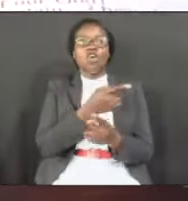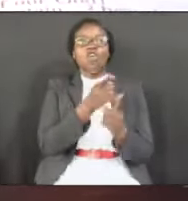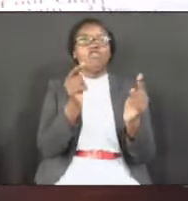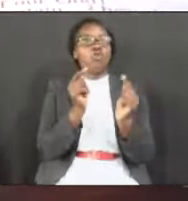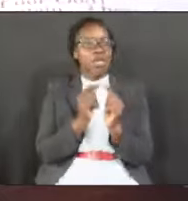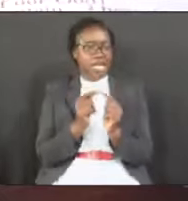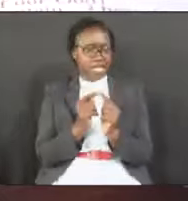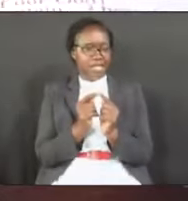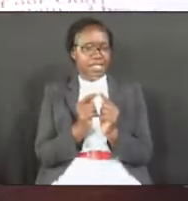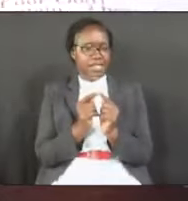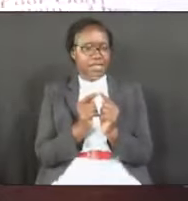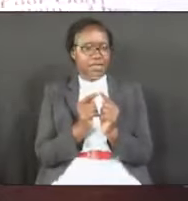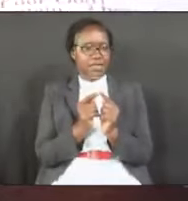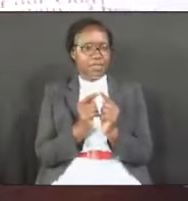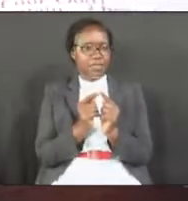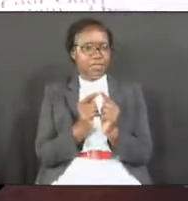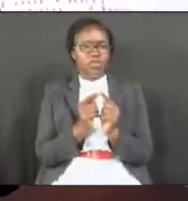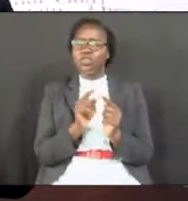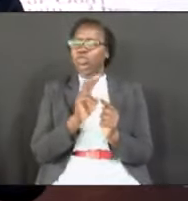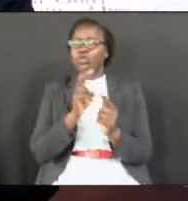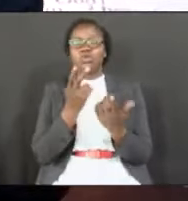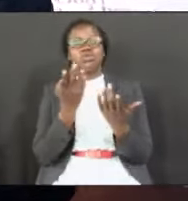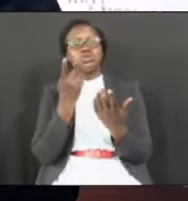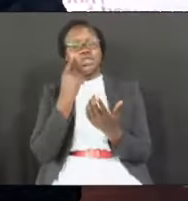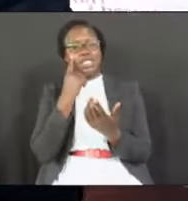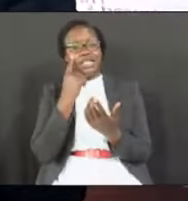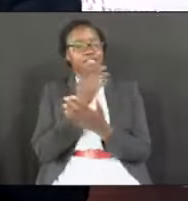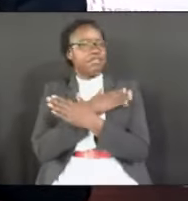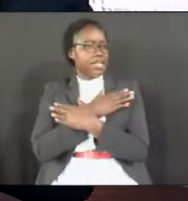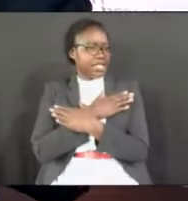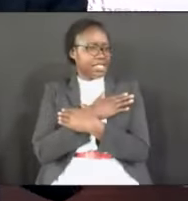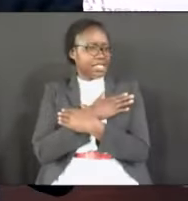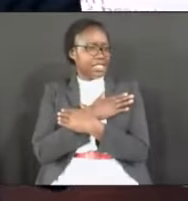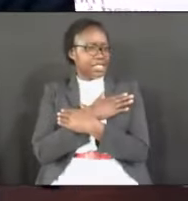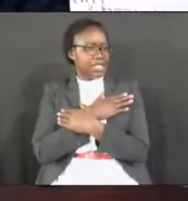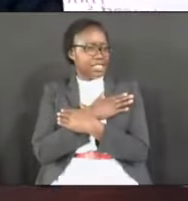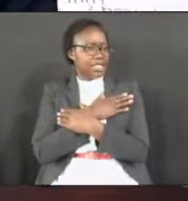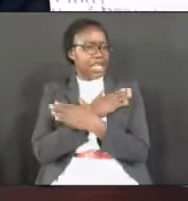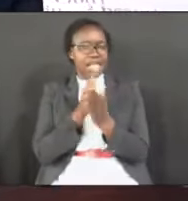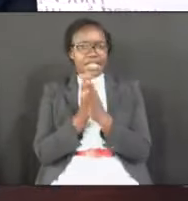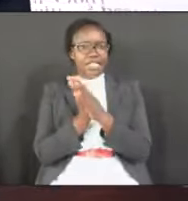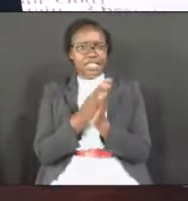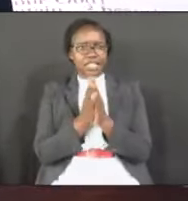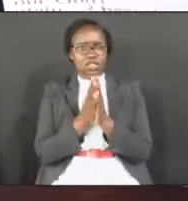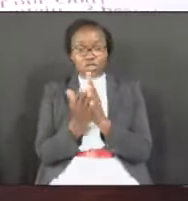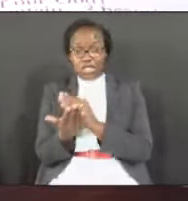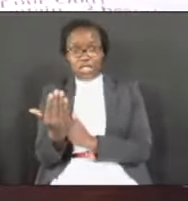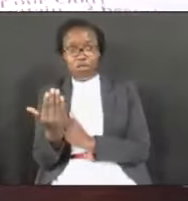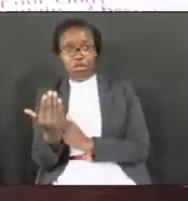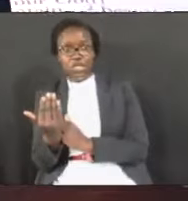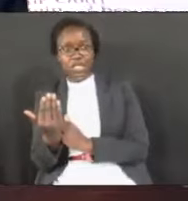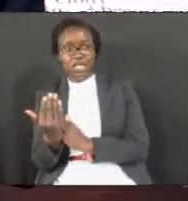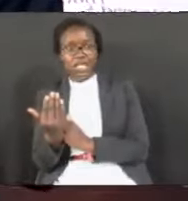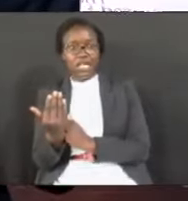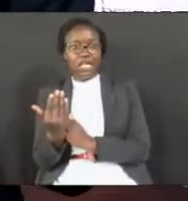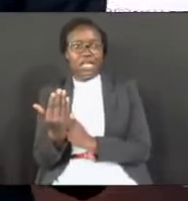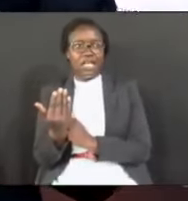pain. You see, friends, the story that we're having this morning is rather